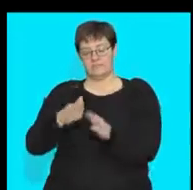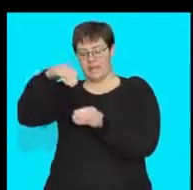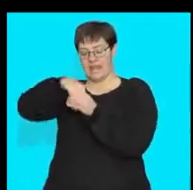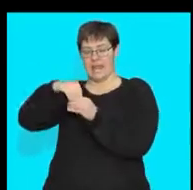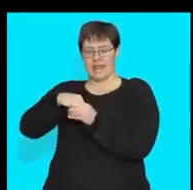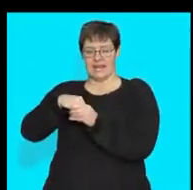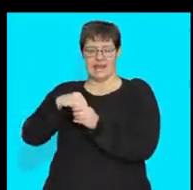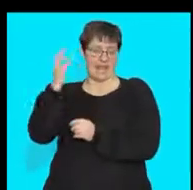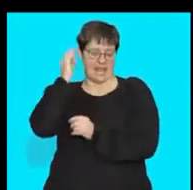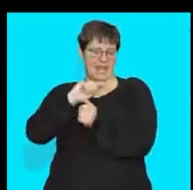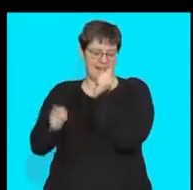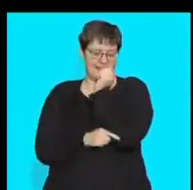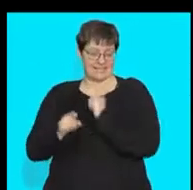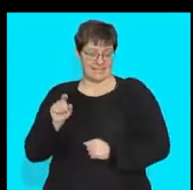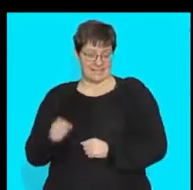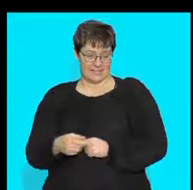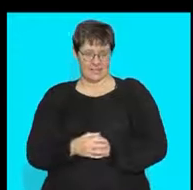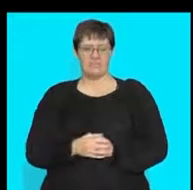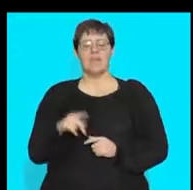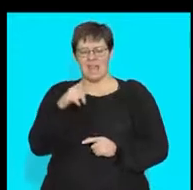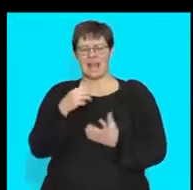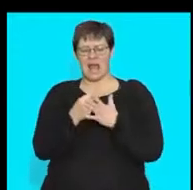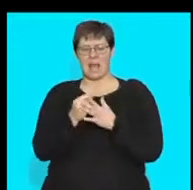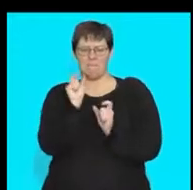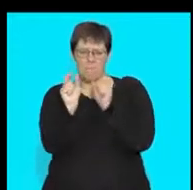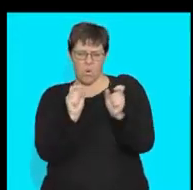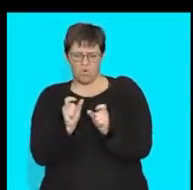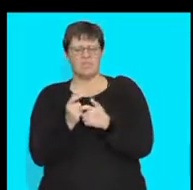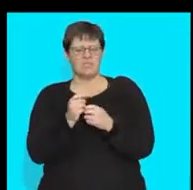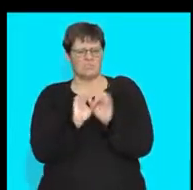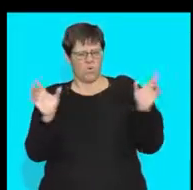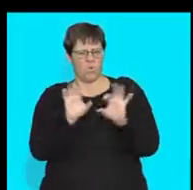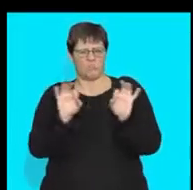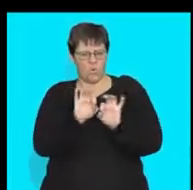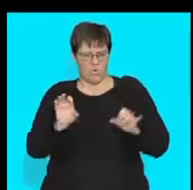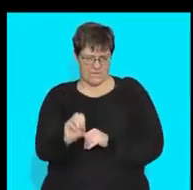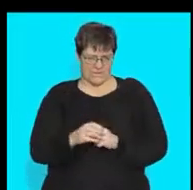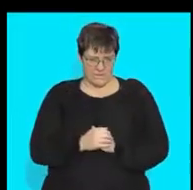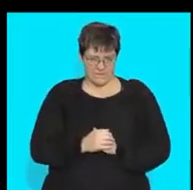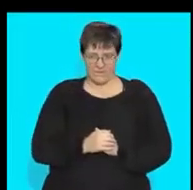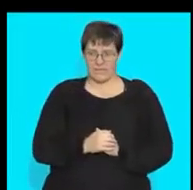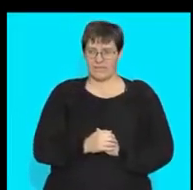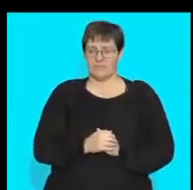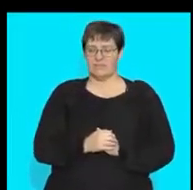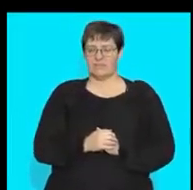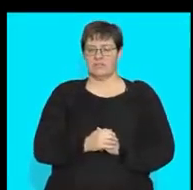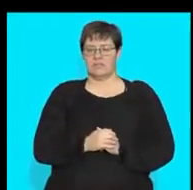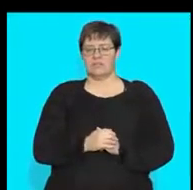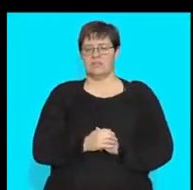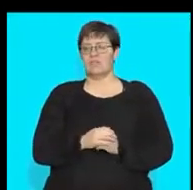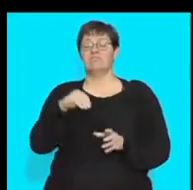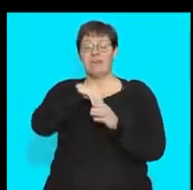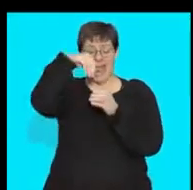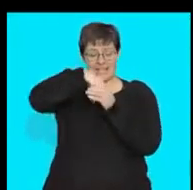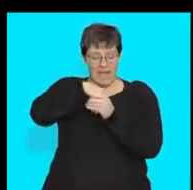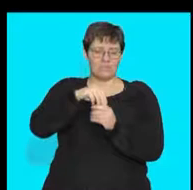Now we get to the inner ear. Now the inner ear is a bony structure. It's bony. It's a bony structure, right?